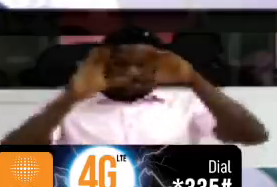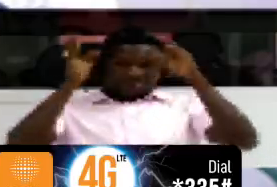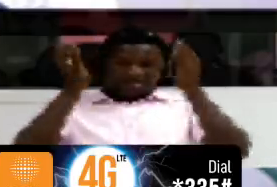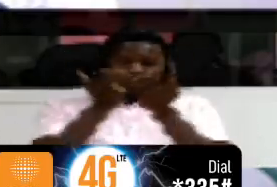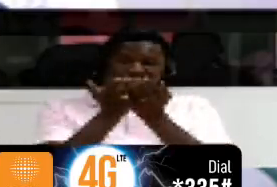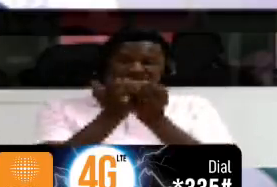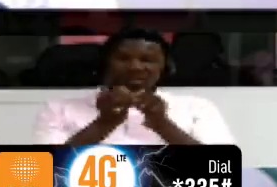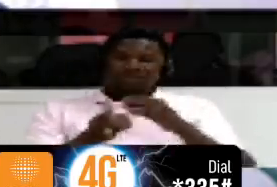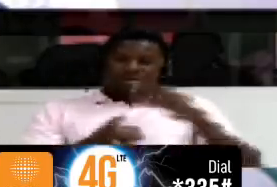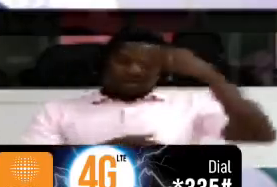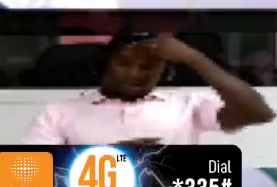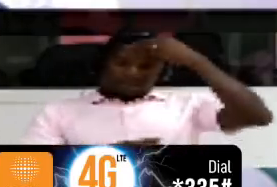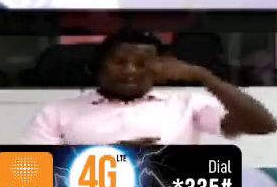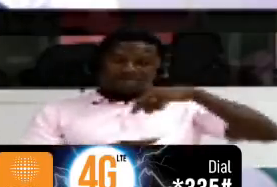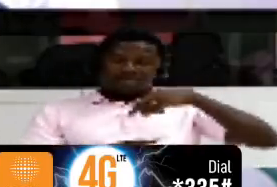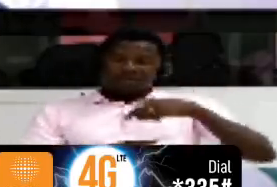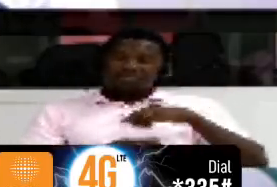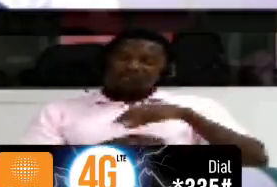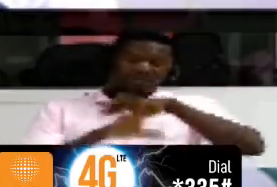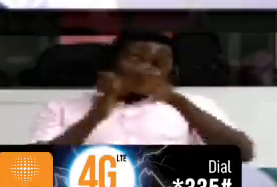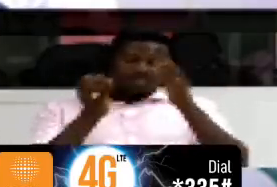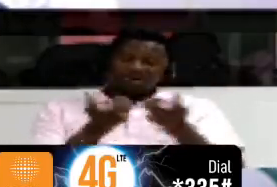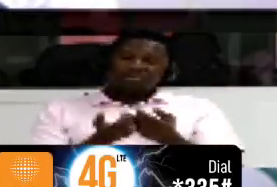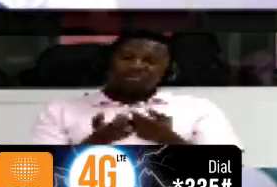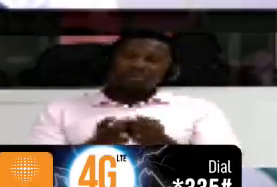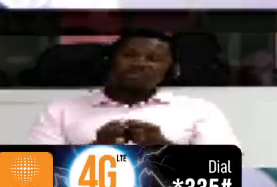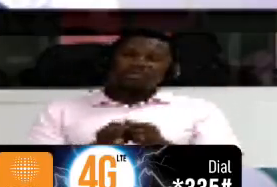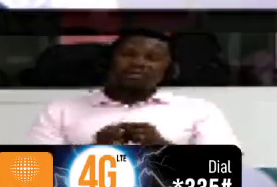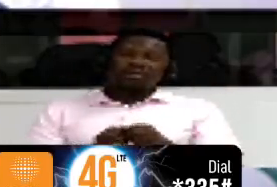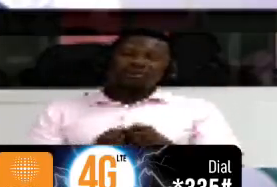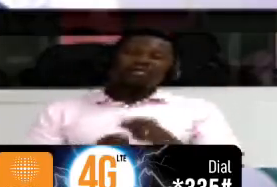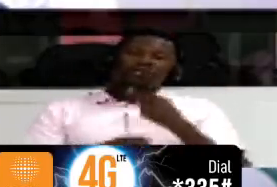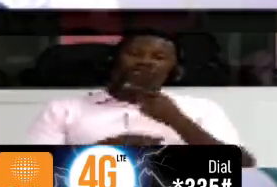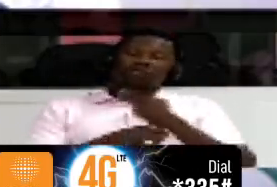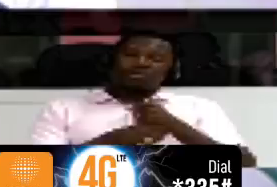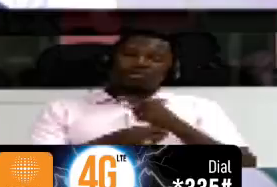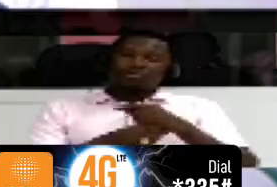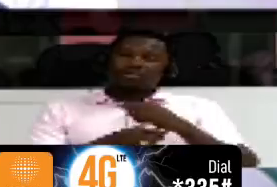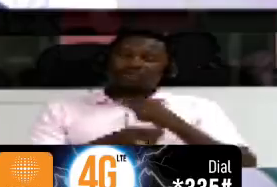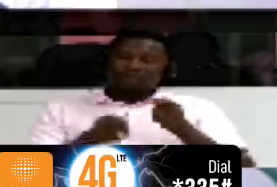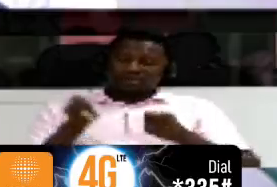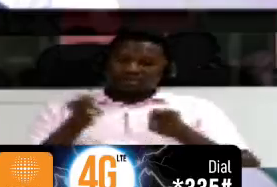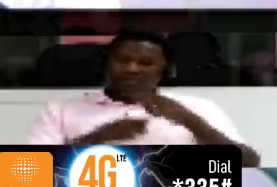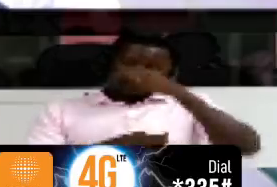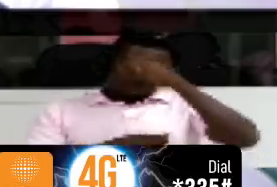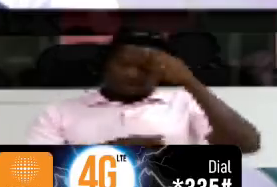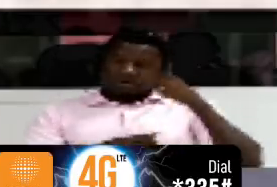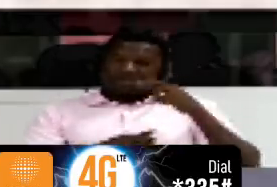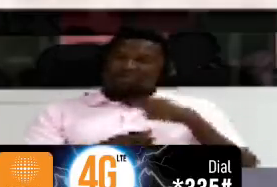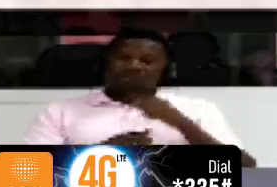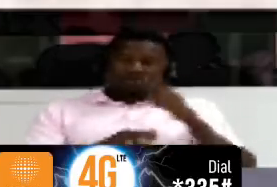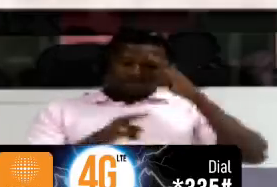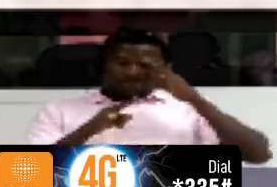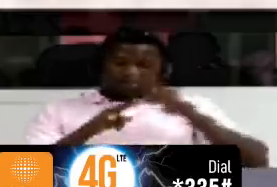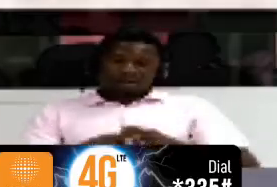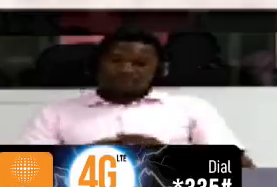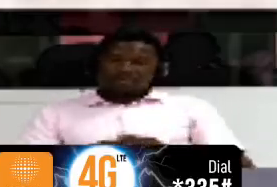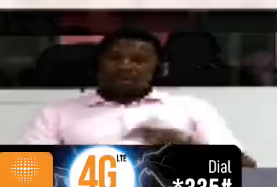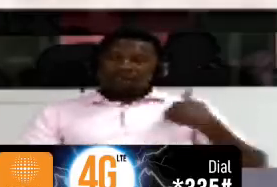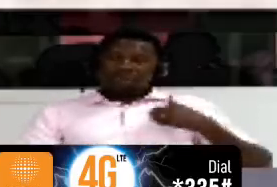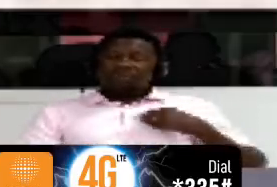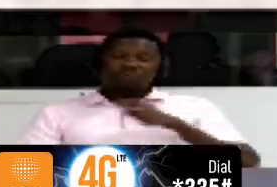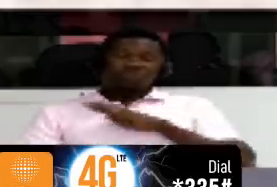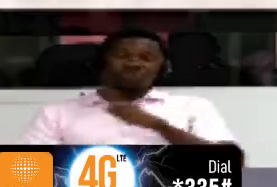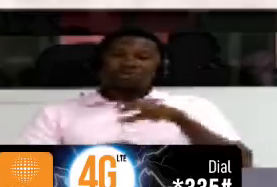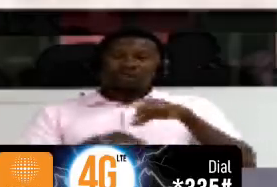to take note of this. Public service regulations need to be respected. People should not take public